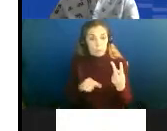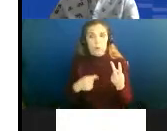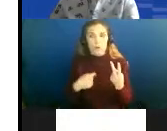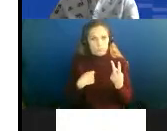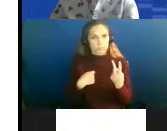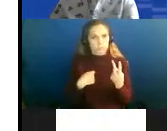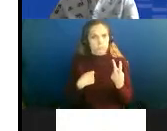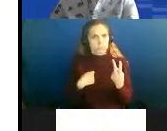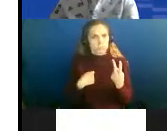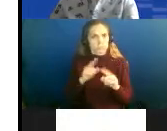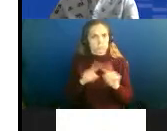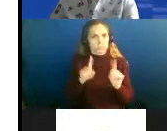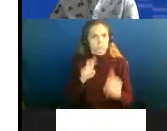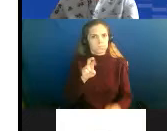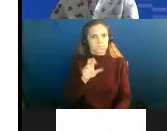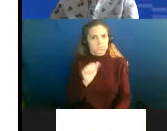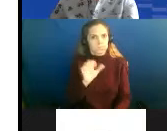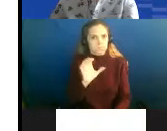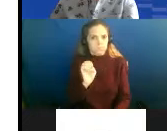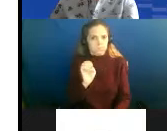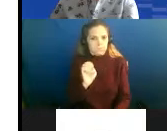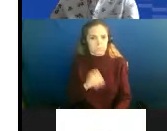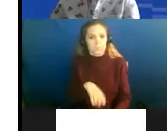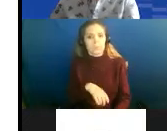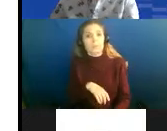remaining as white.